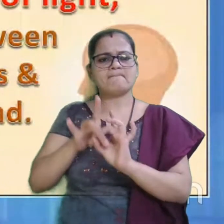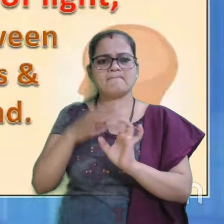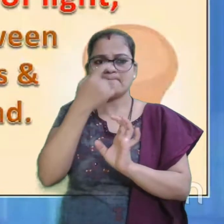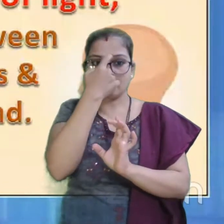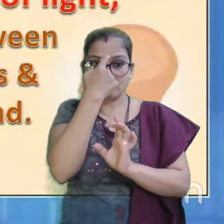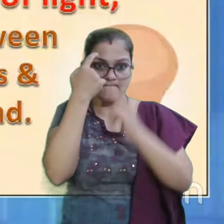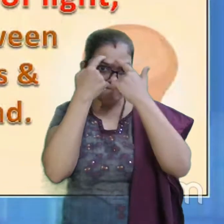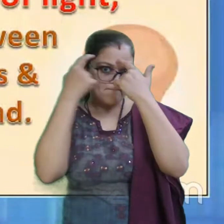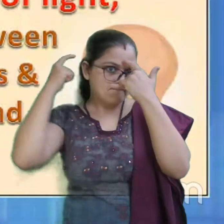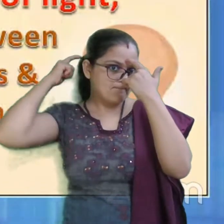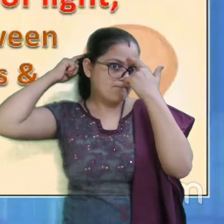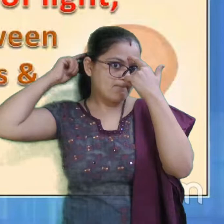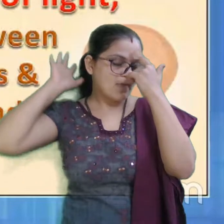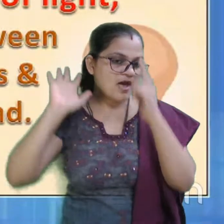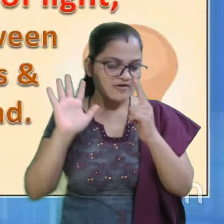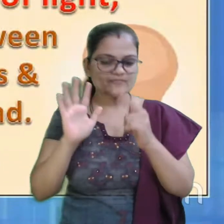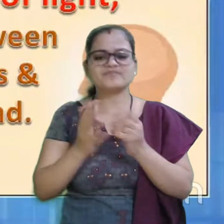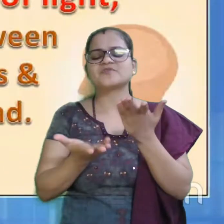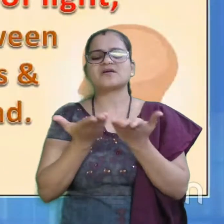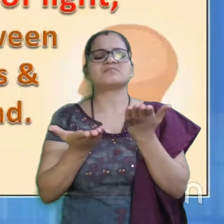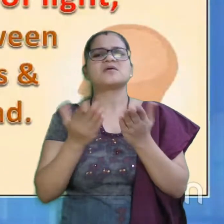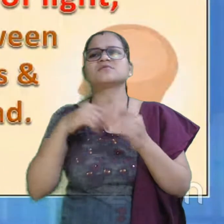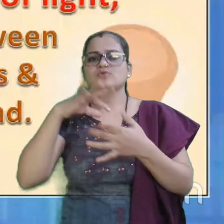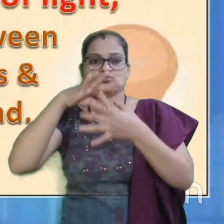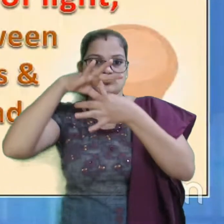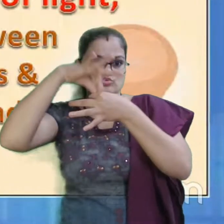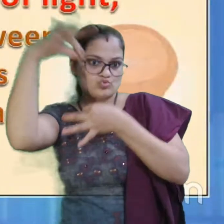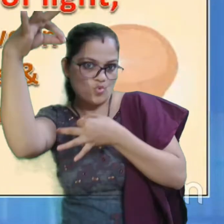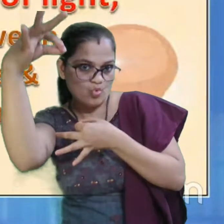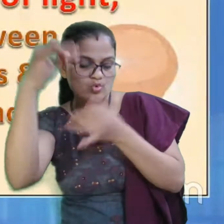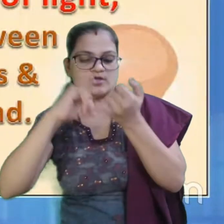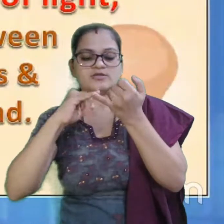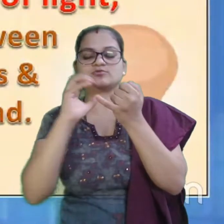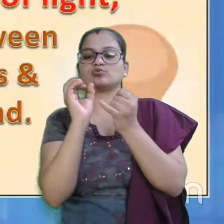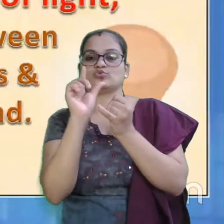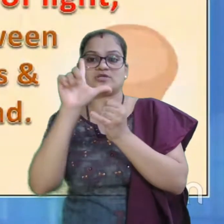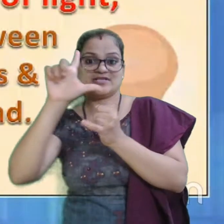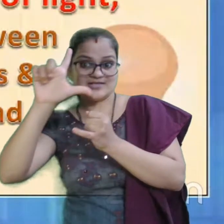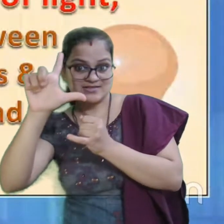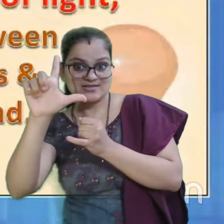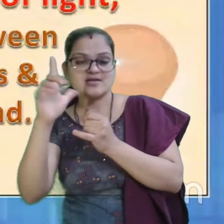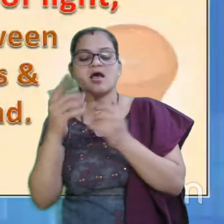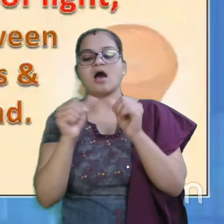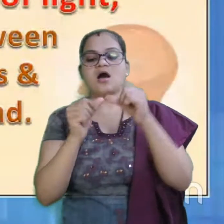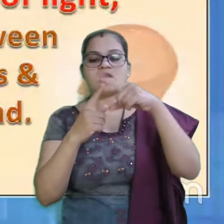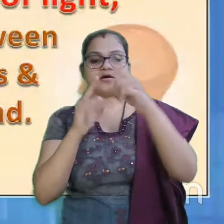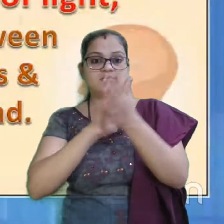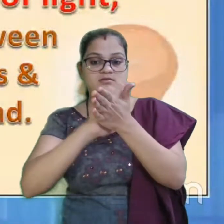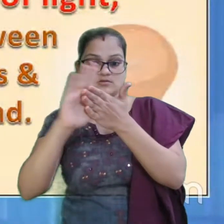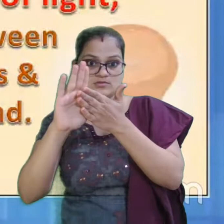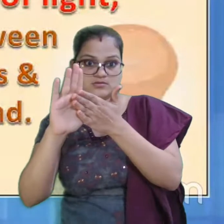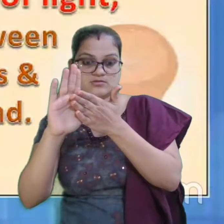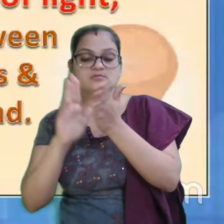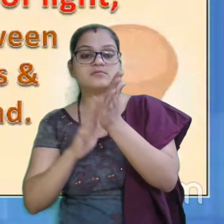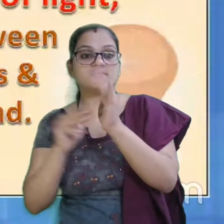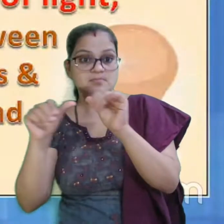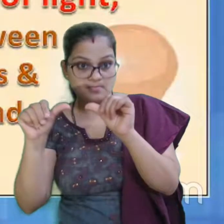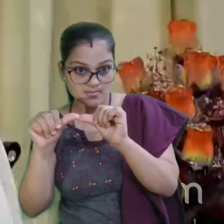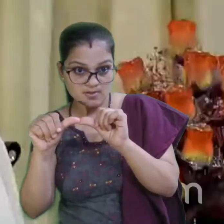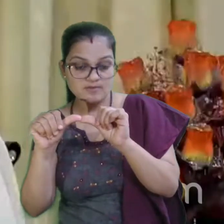we call for the soul. It's called spirit sometimes, it's called Atma, it's